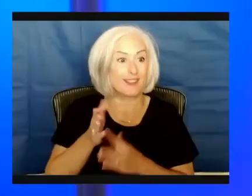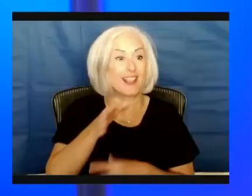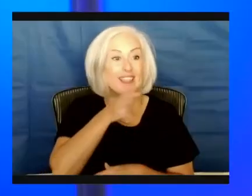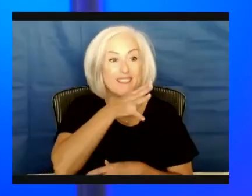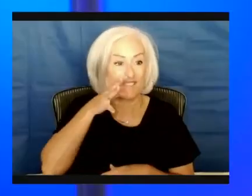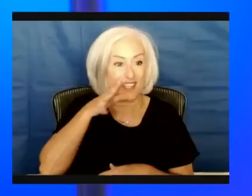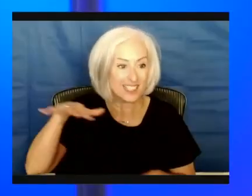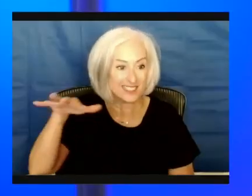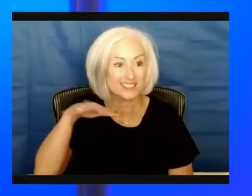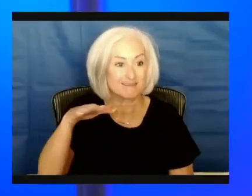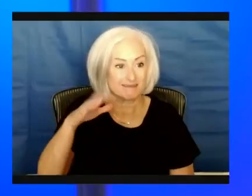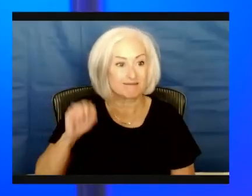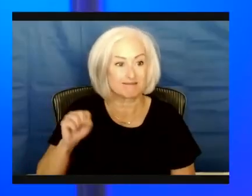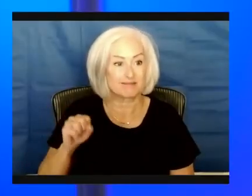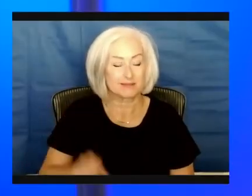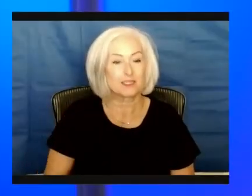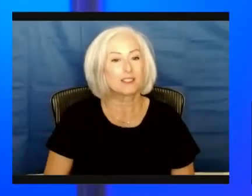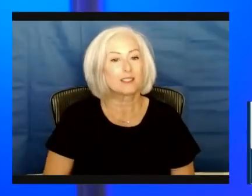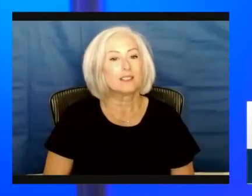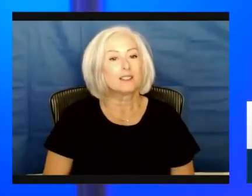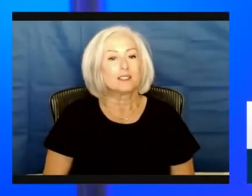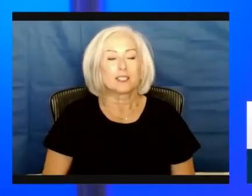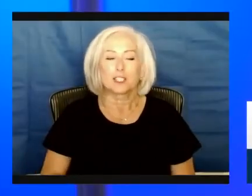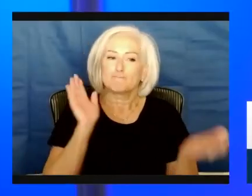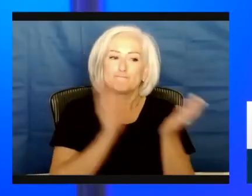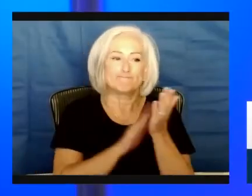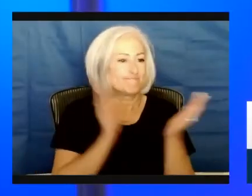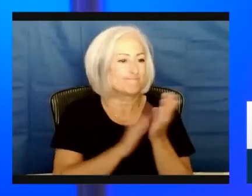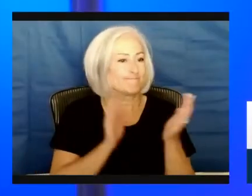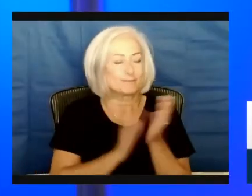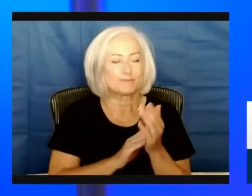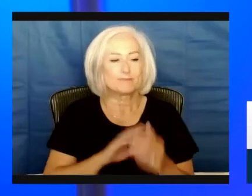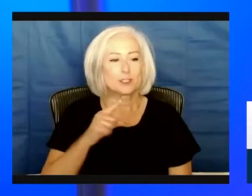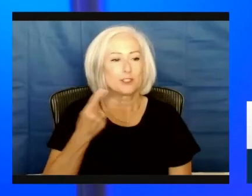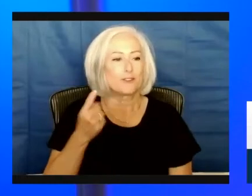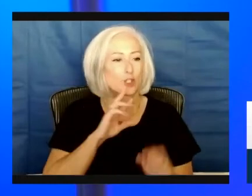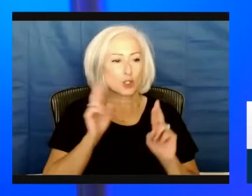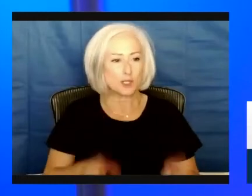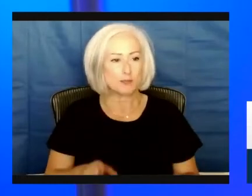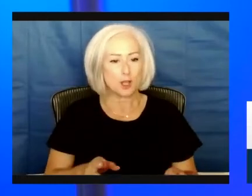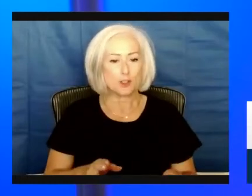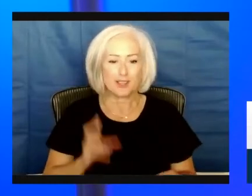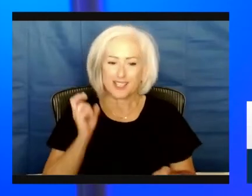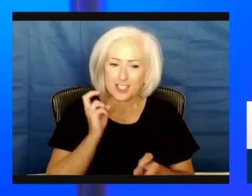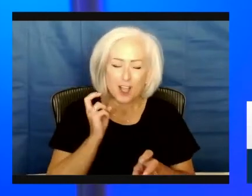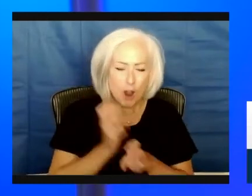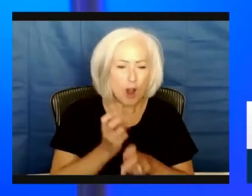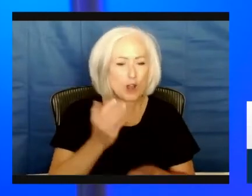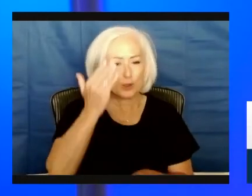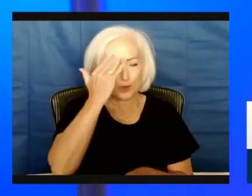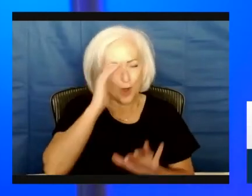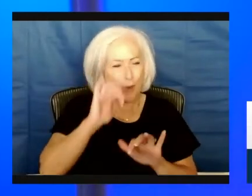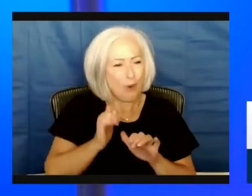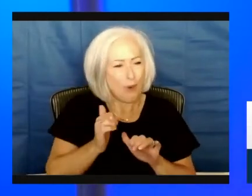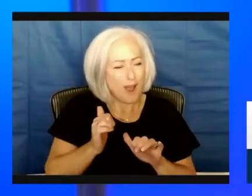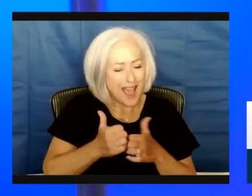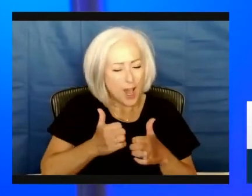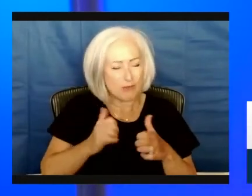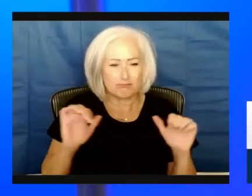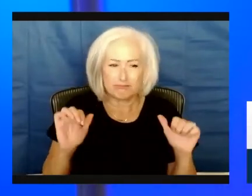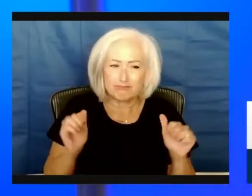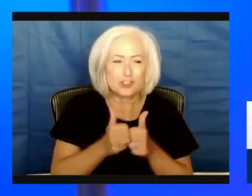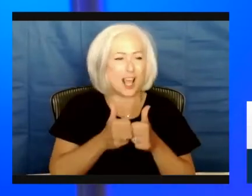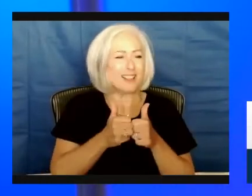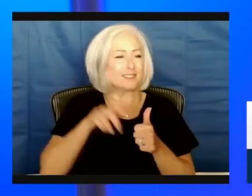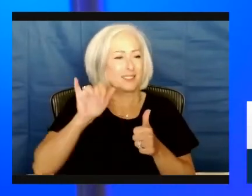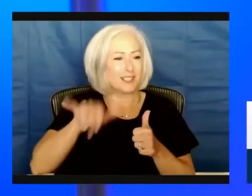same and give a shout out to the responders. I think it's so hard to get a real feel for how hard that job is as a first responder. Remember, you can't